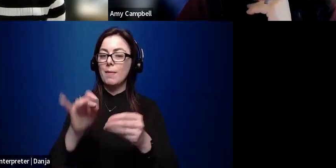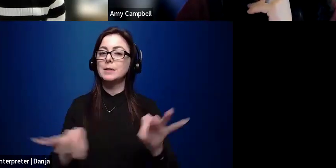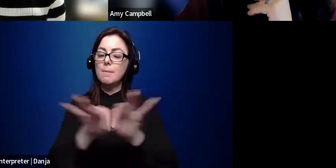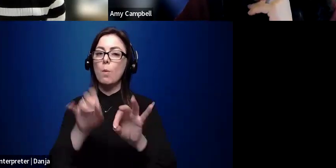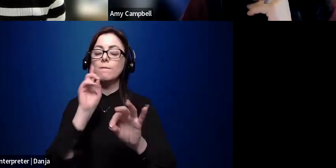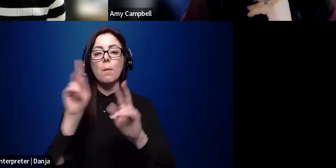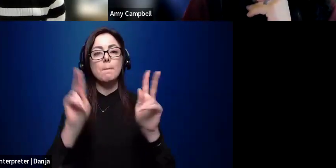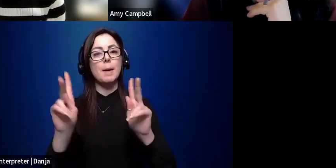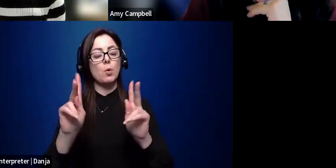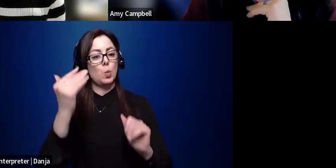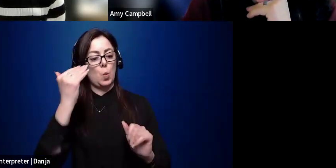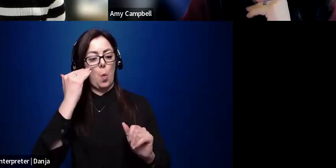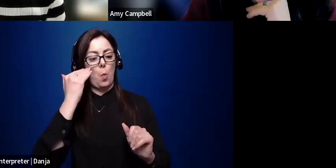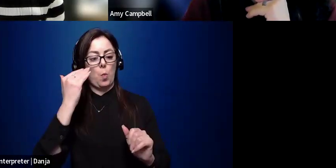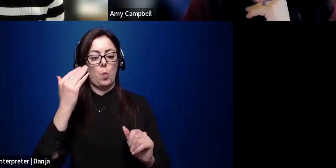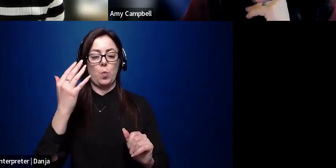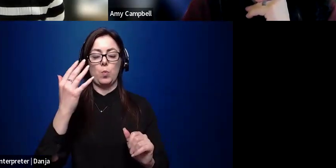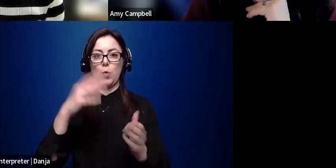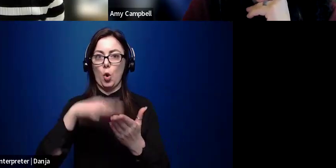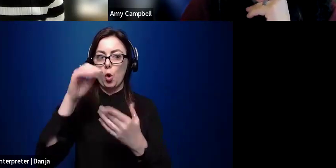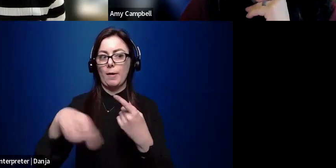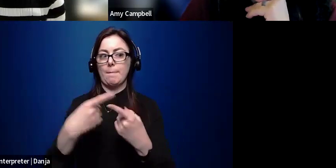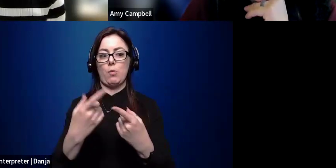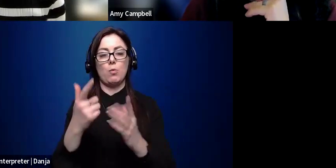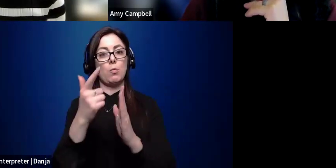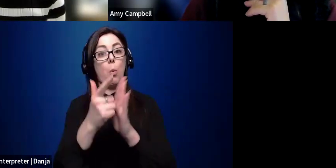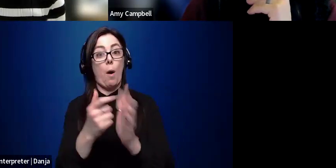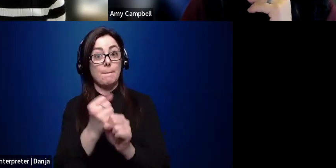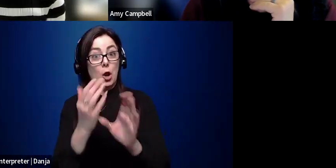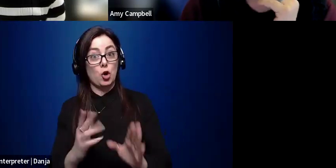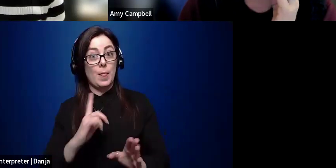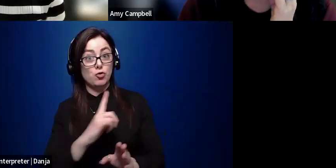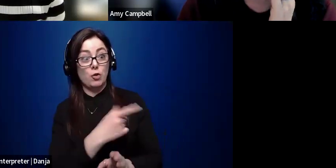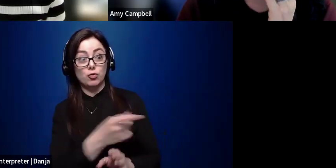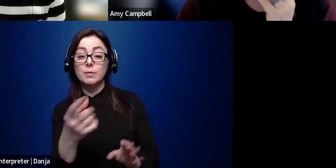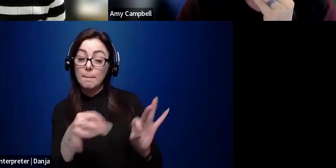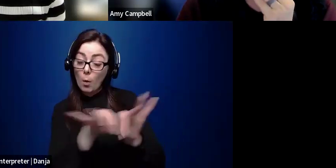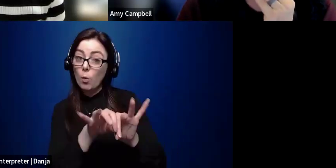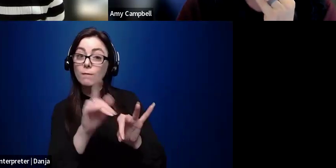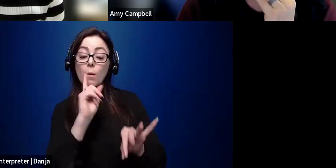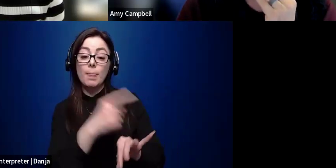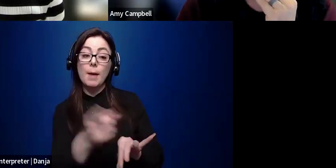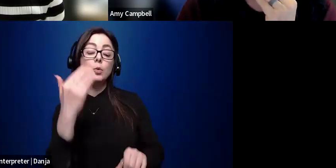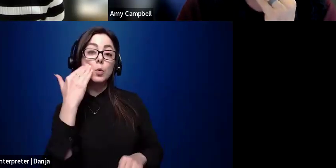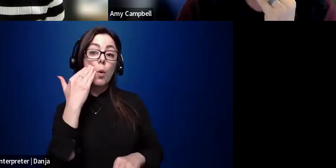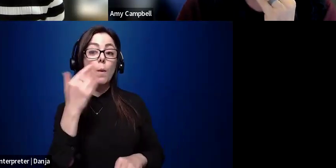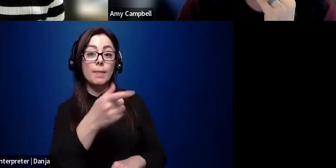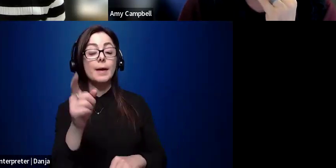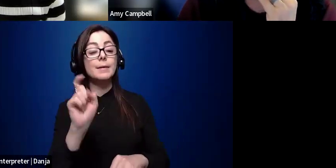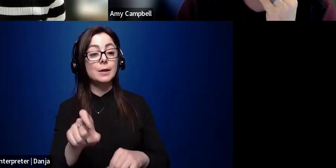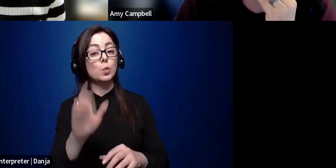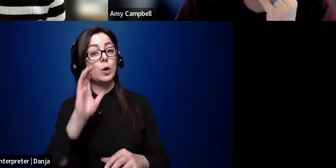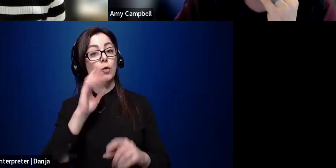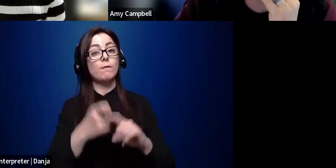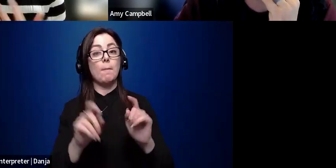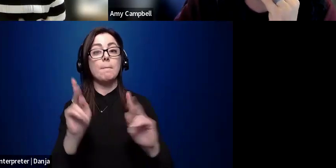for people who are in positions to make change, need to hear from individuals that